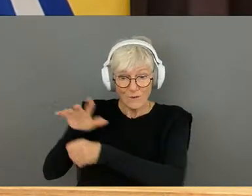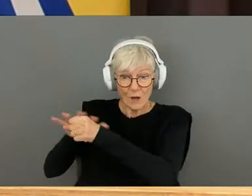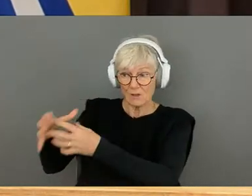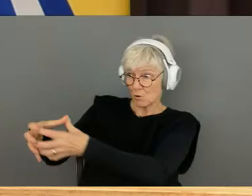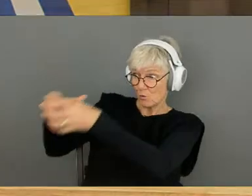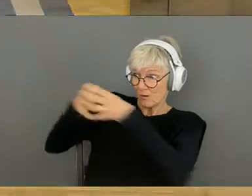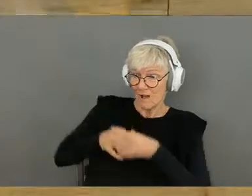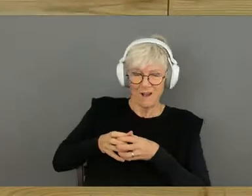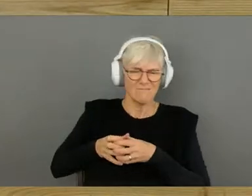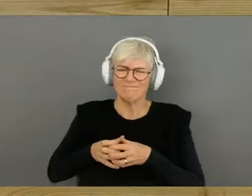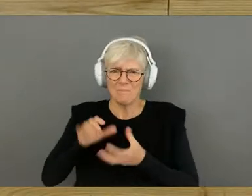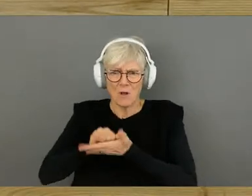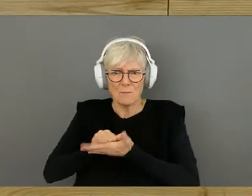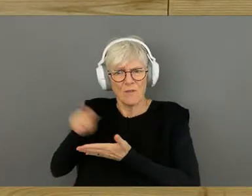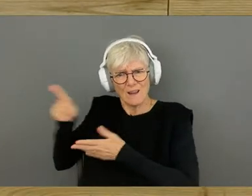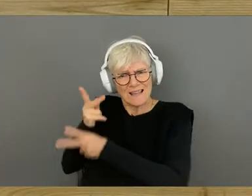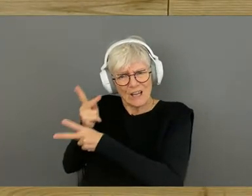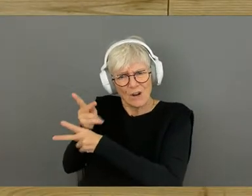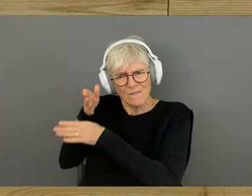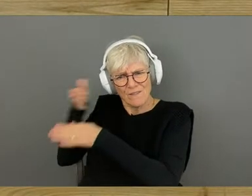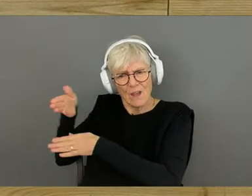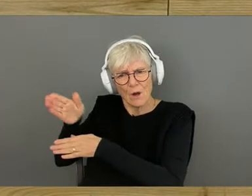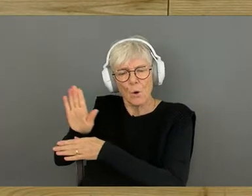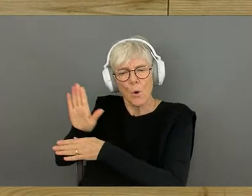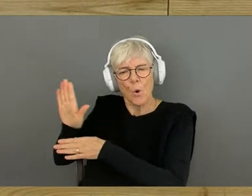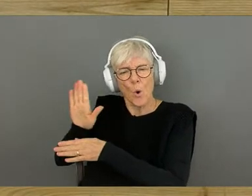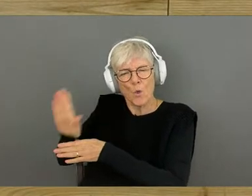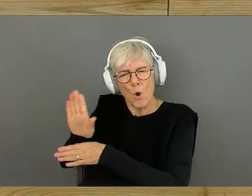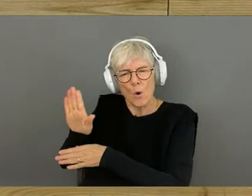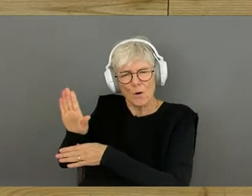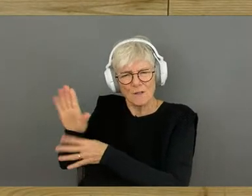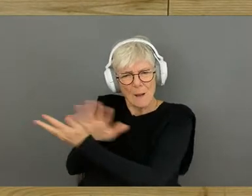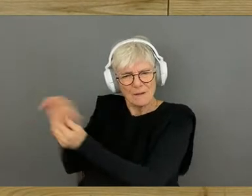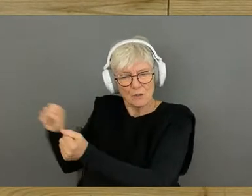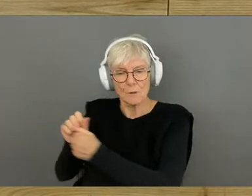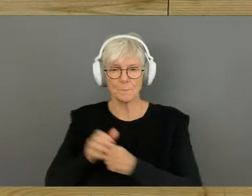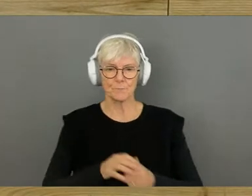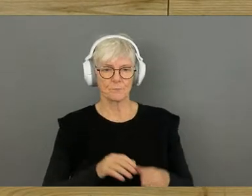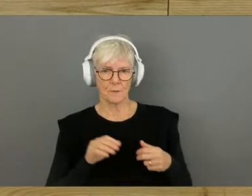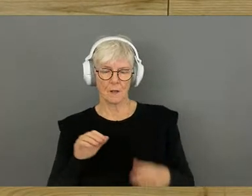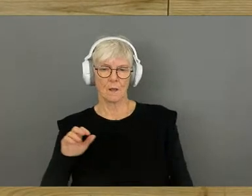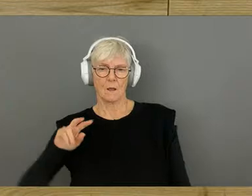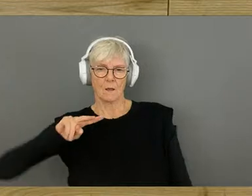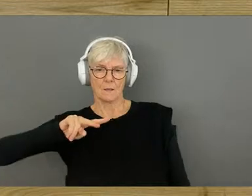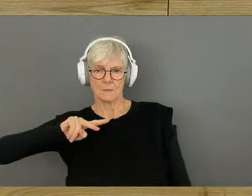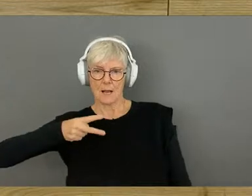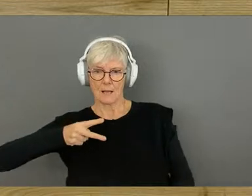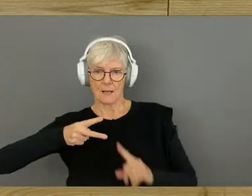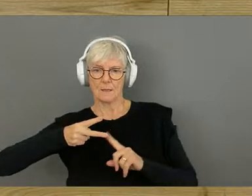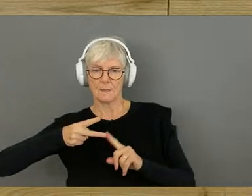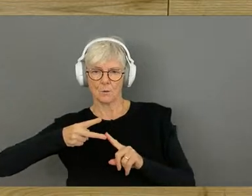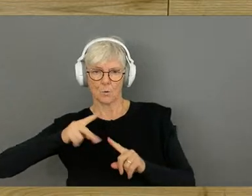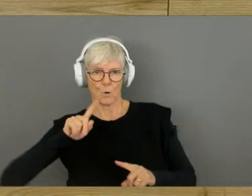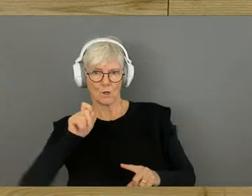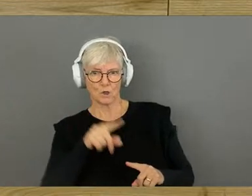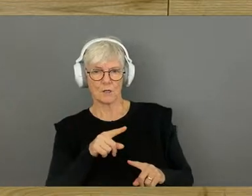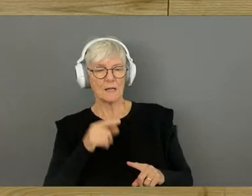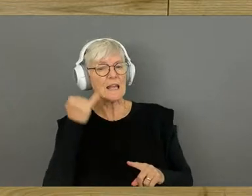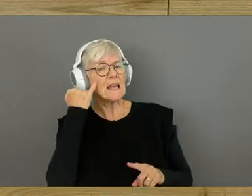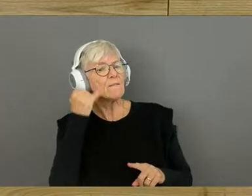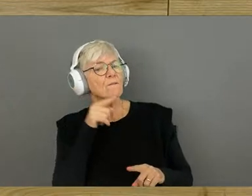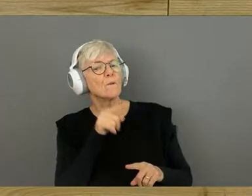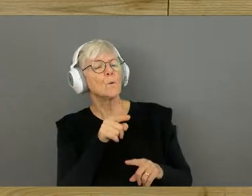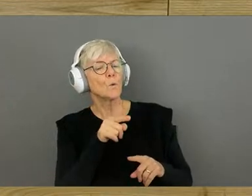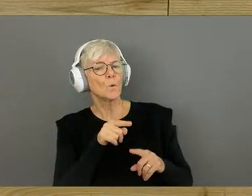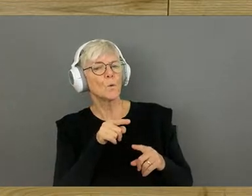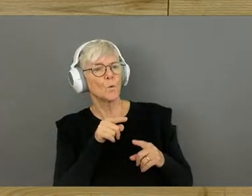So in hindsight, should that have happened earlier, and would that, if that had happened earlier, to bring more resources from out of